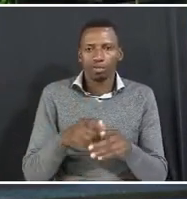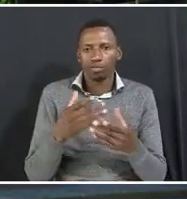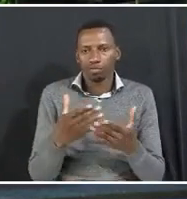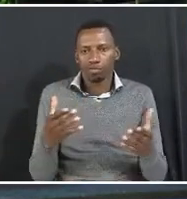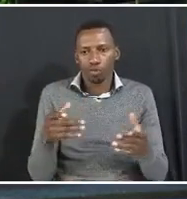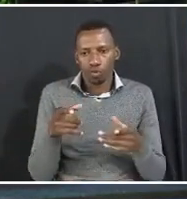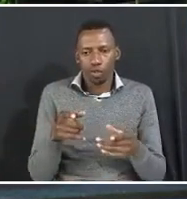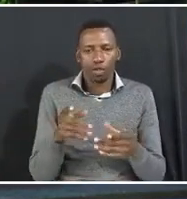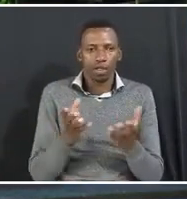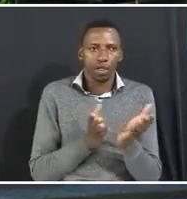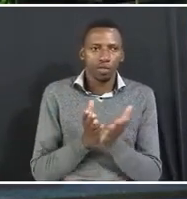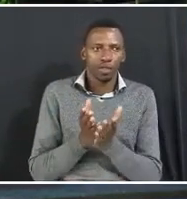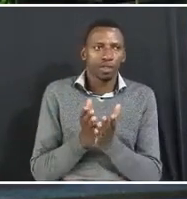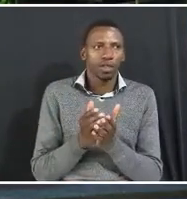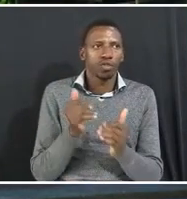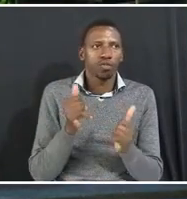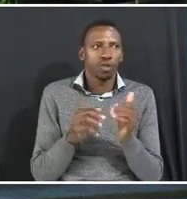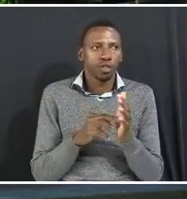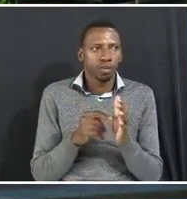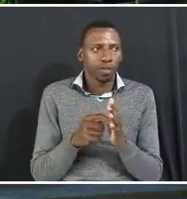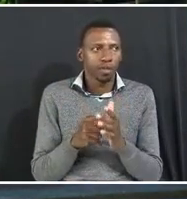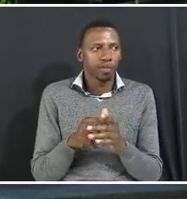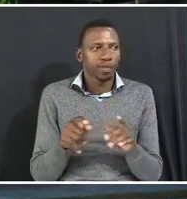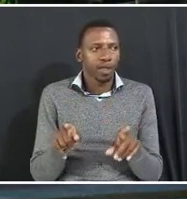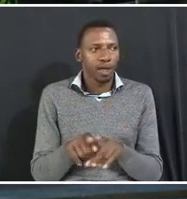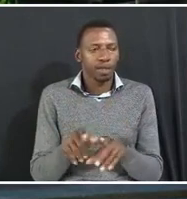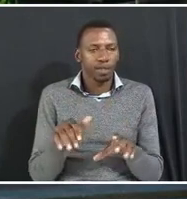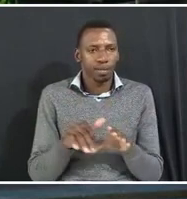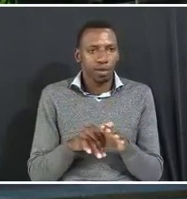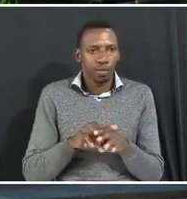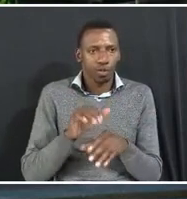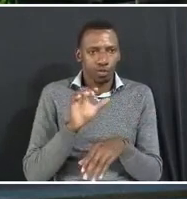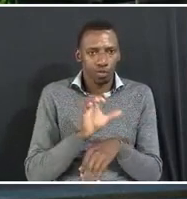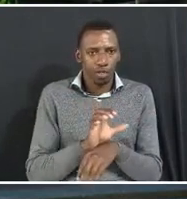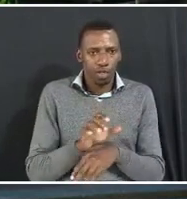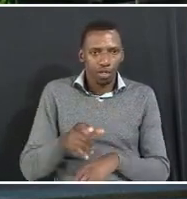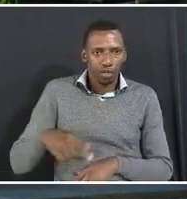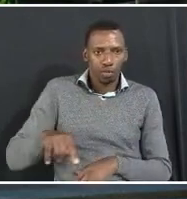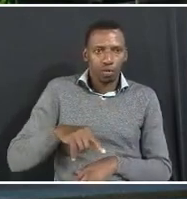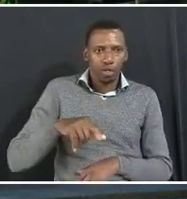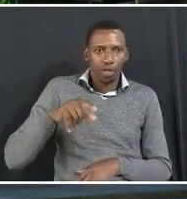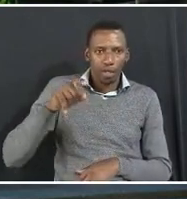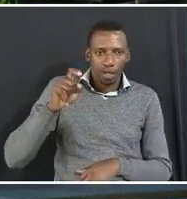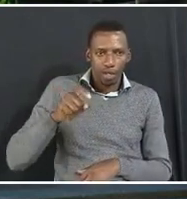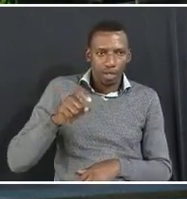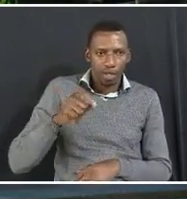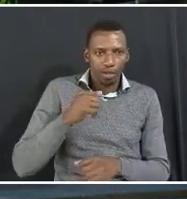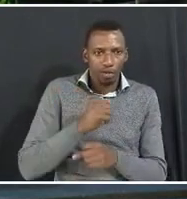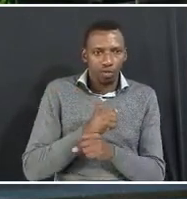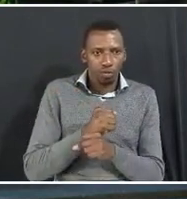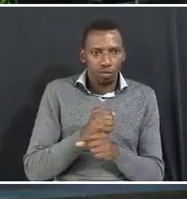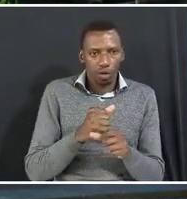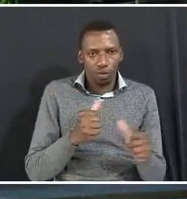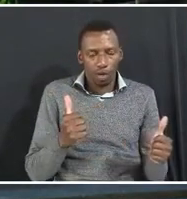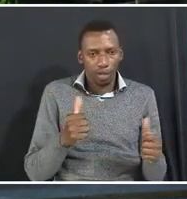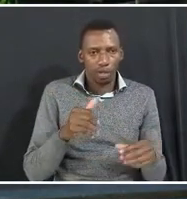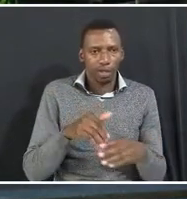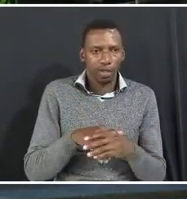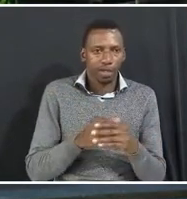service. It means, therefore, that as members of the church, we need to be effective in serving